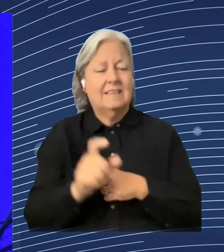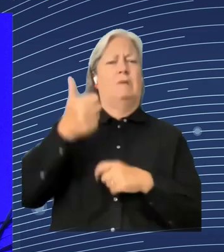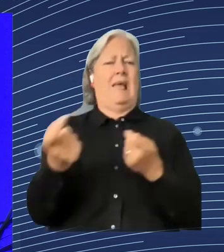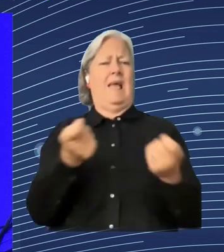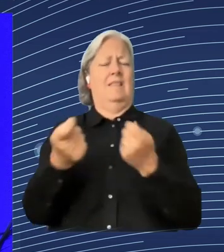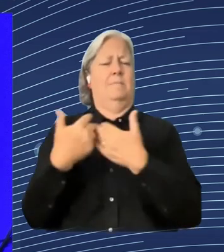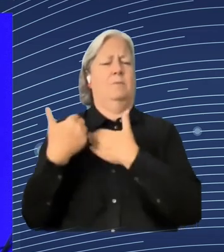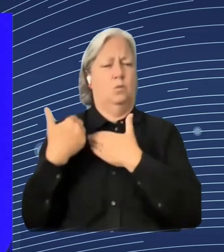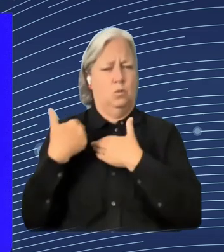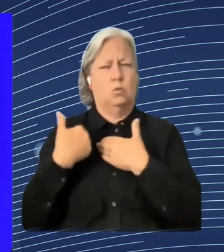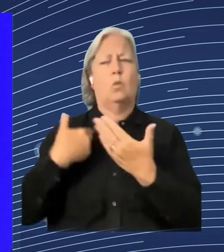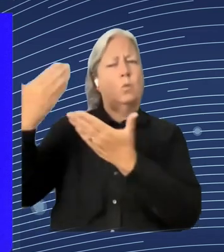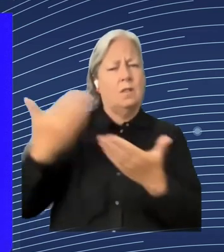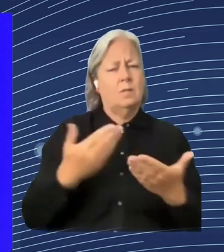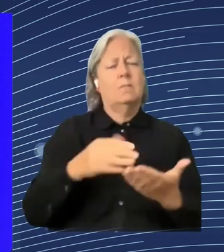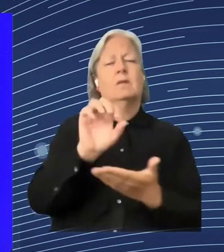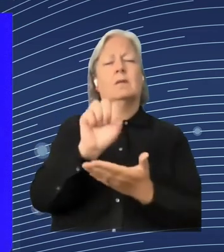Paolo.